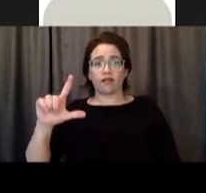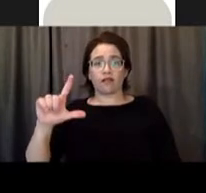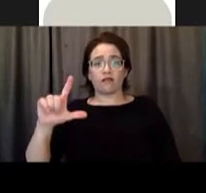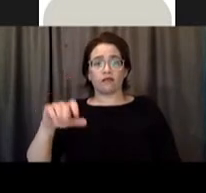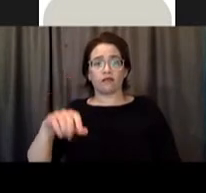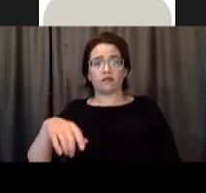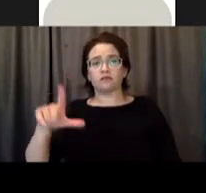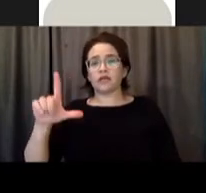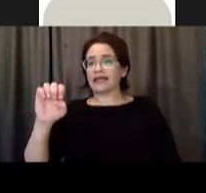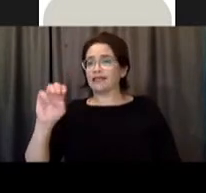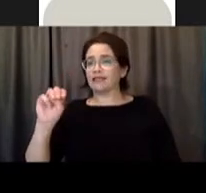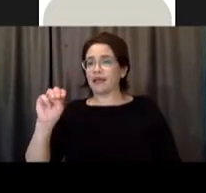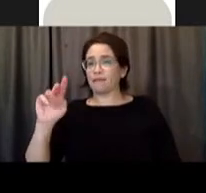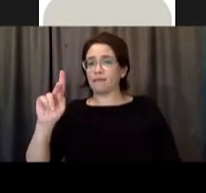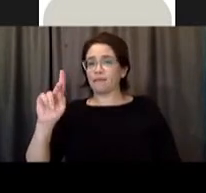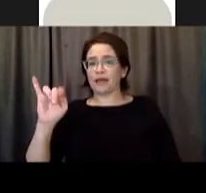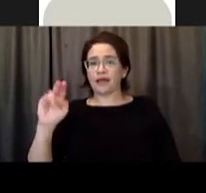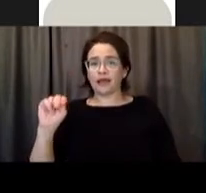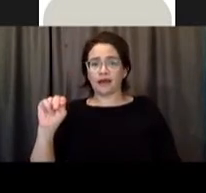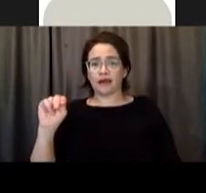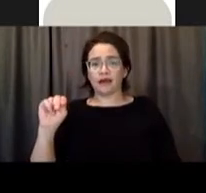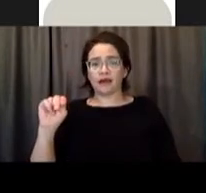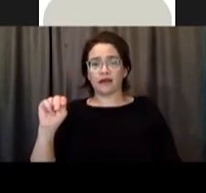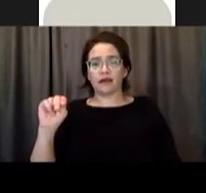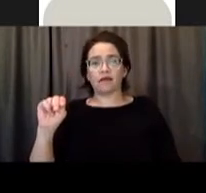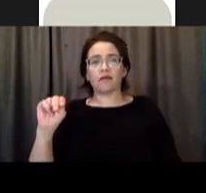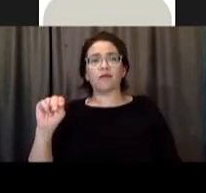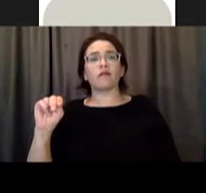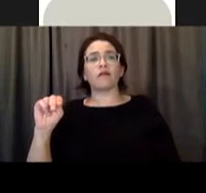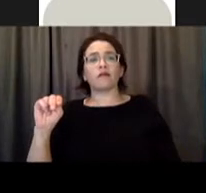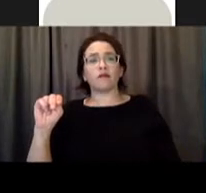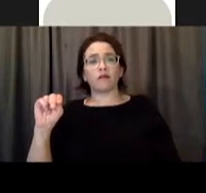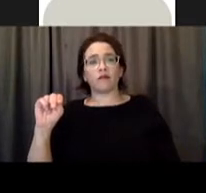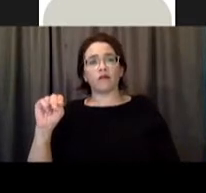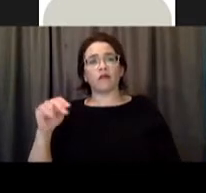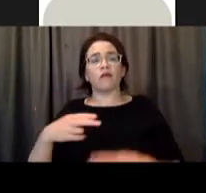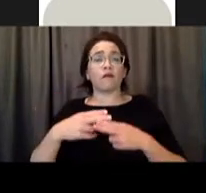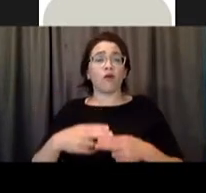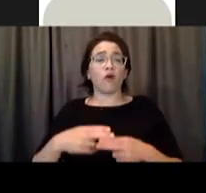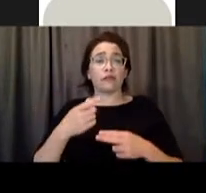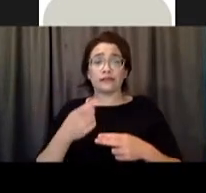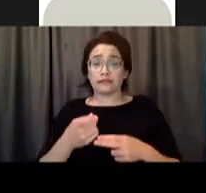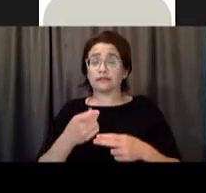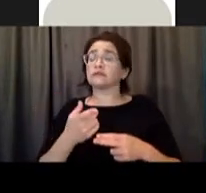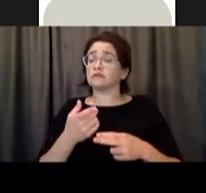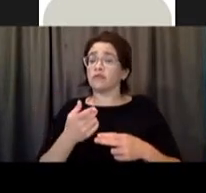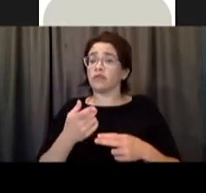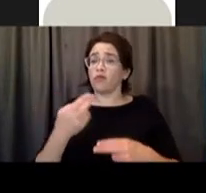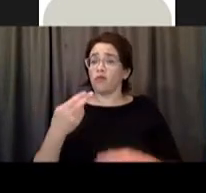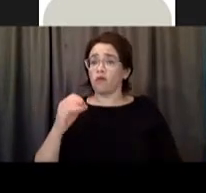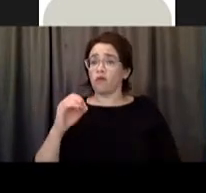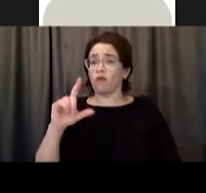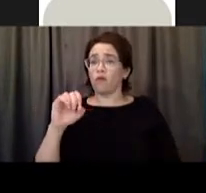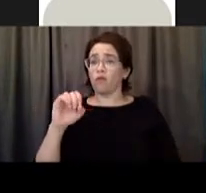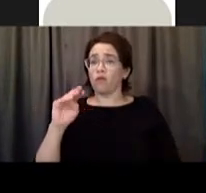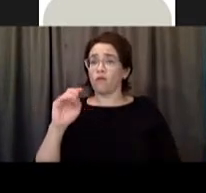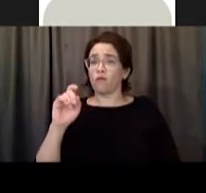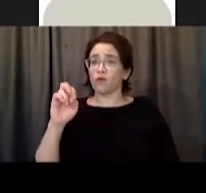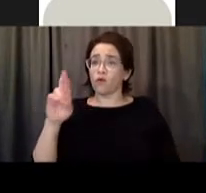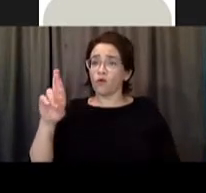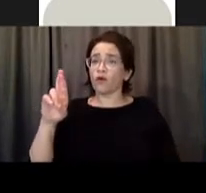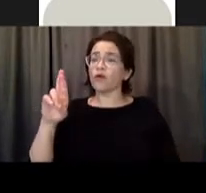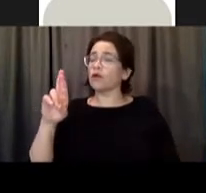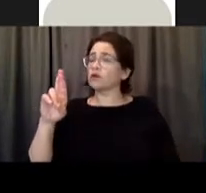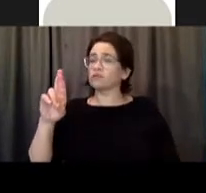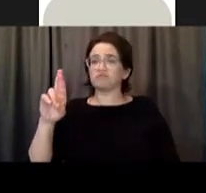convention, called the destruction of the Ukrainian nation a classic example of genocide. In accordance with the UN